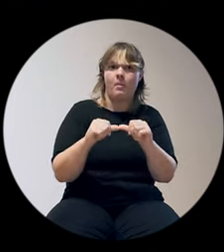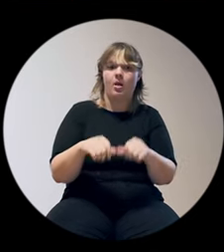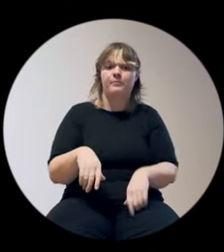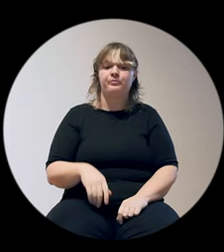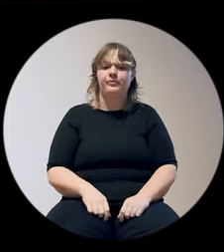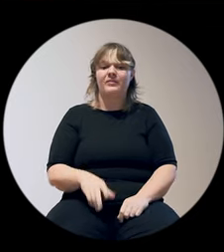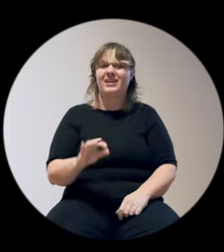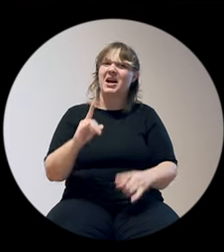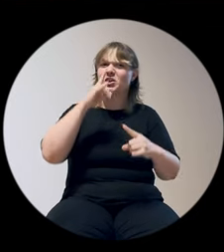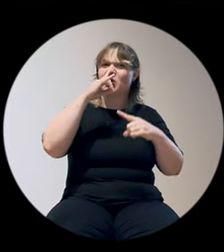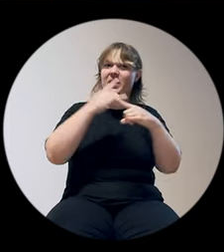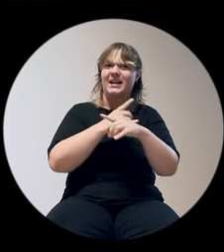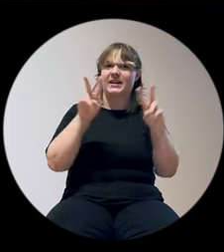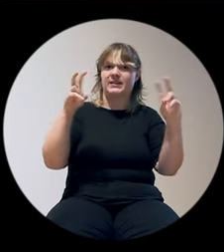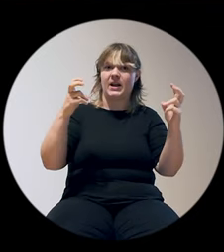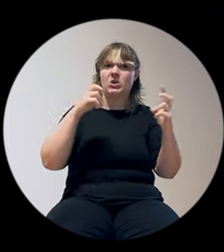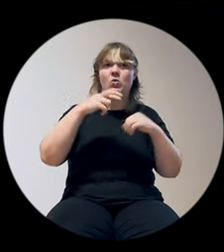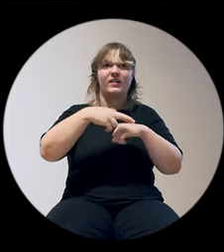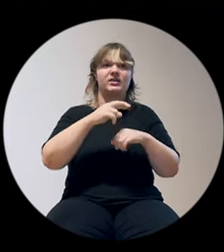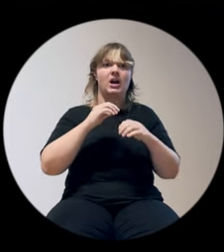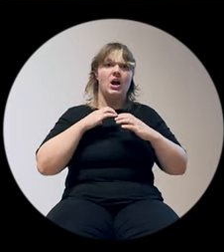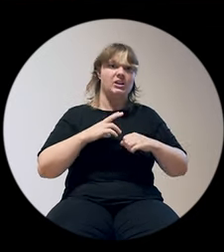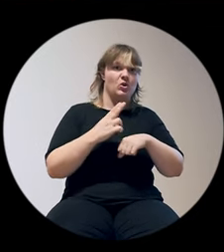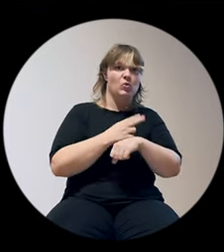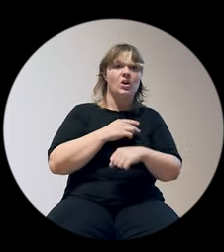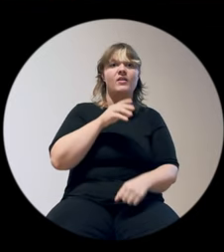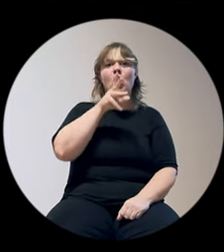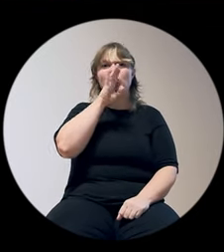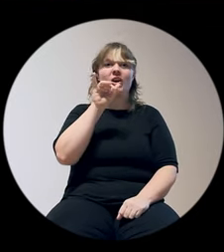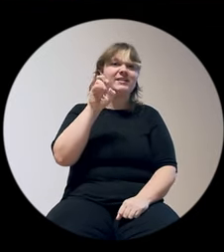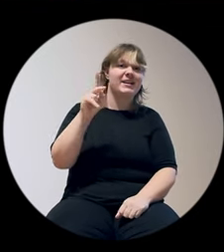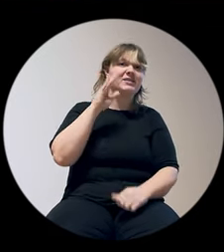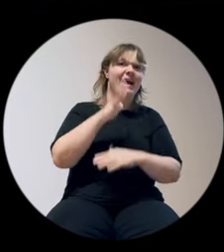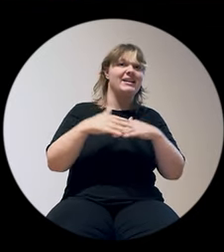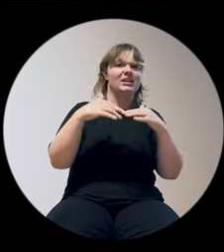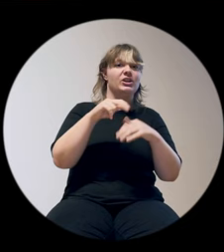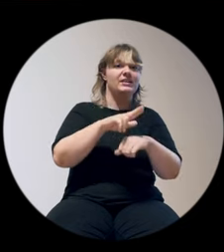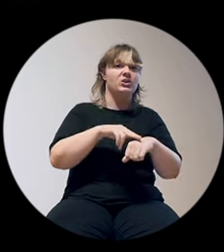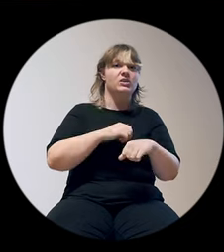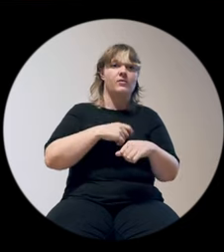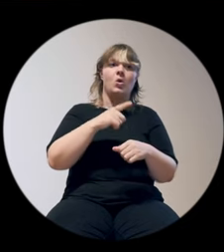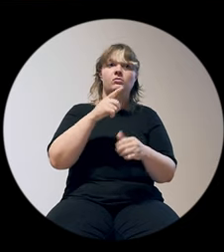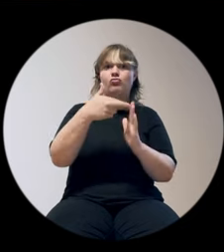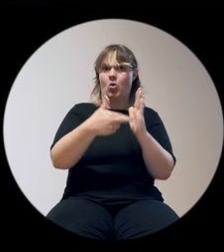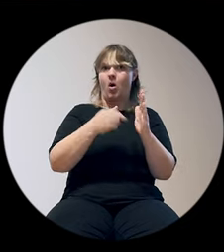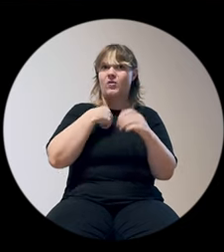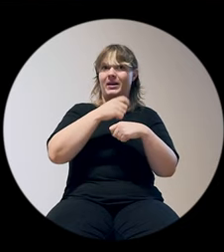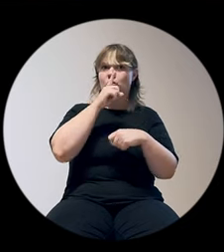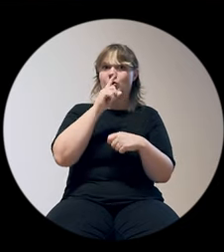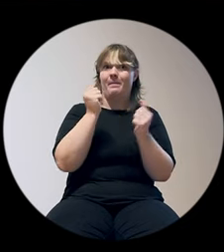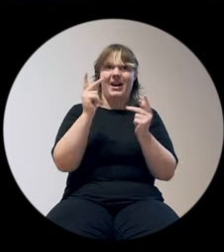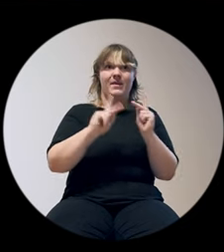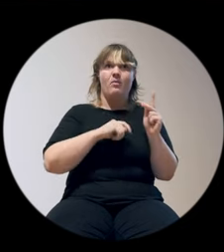Sharply sarcastic title references the customary use of talking sticks by indigenous nations as protocol for ensuring multiple people are